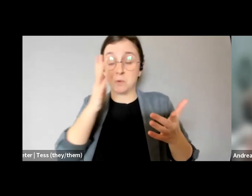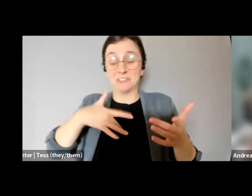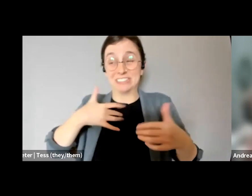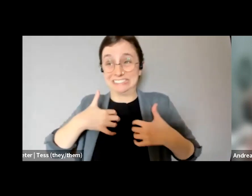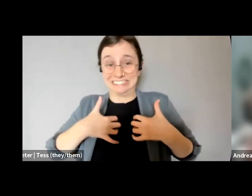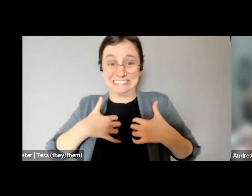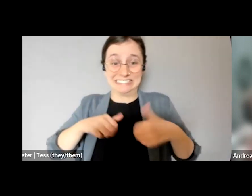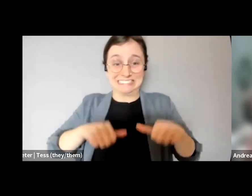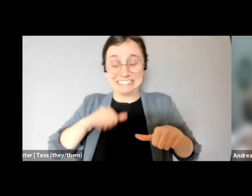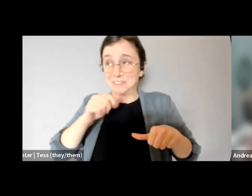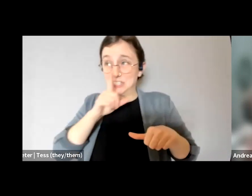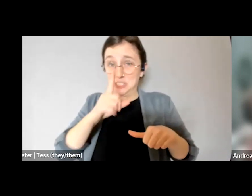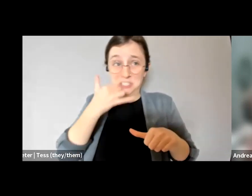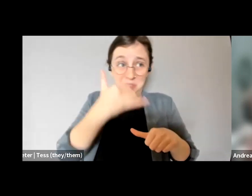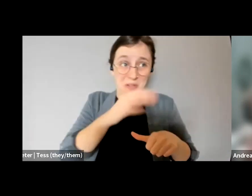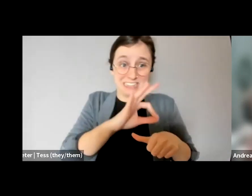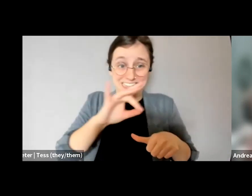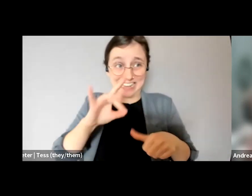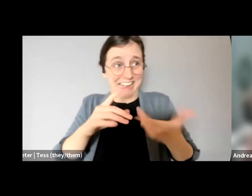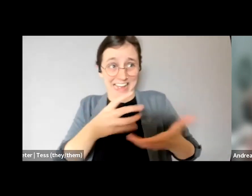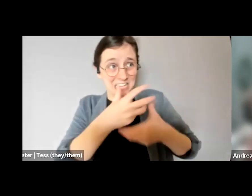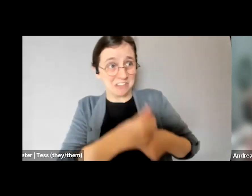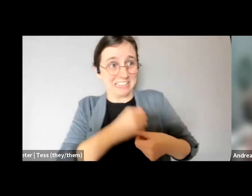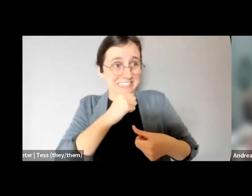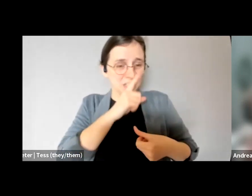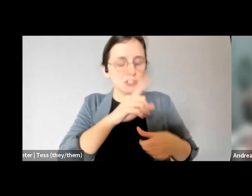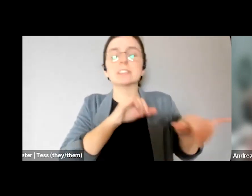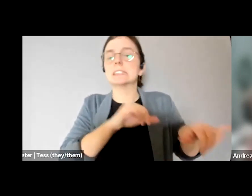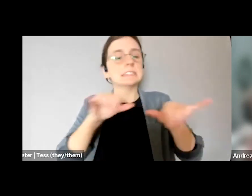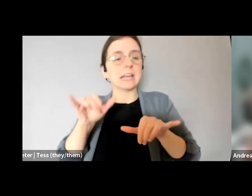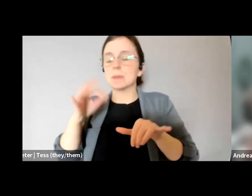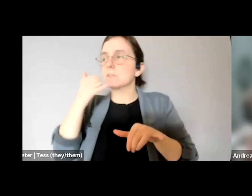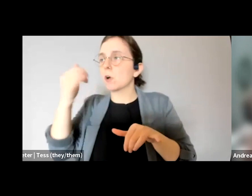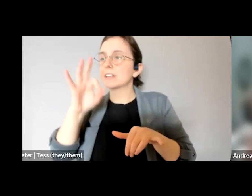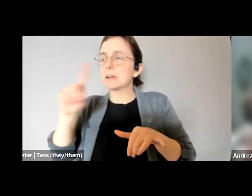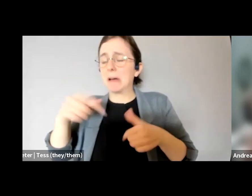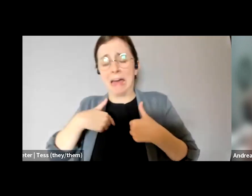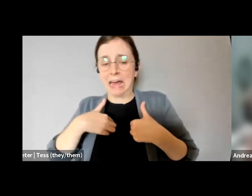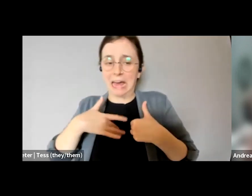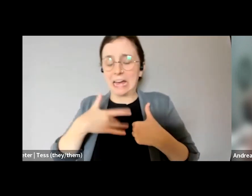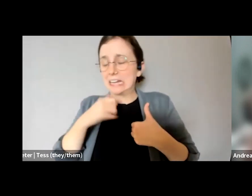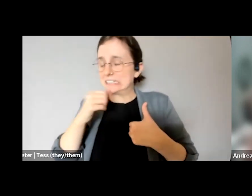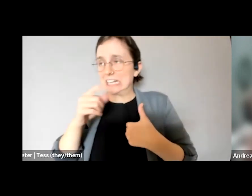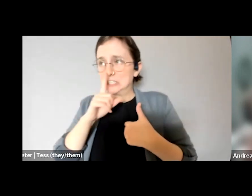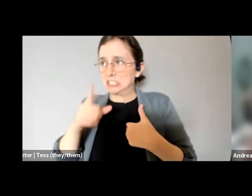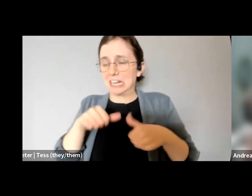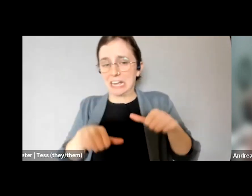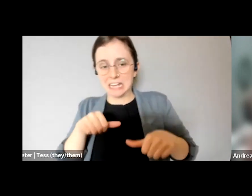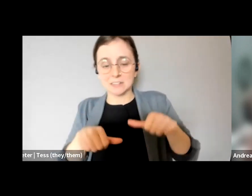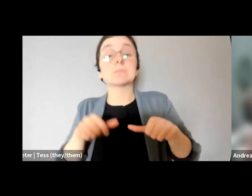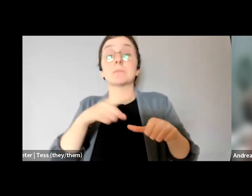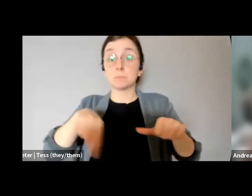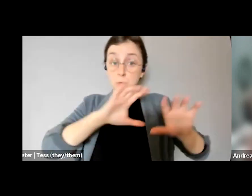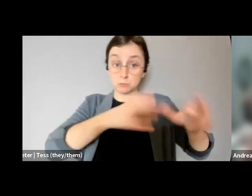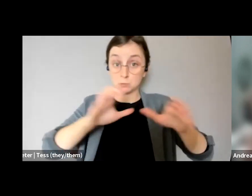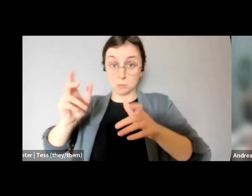just as they might have about calling 911. And so the populations I have worked with and researched include